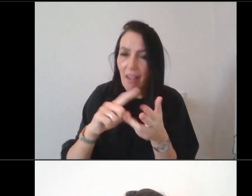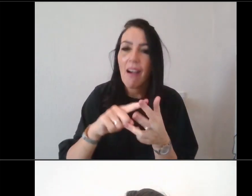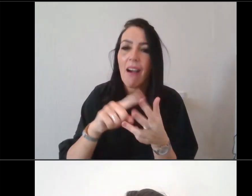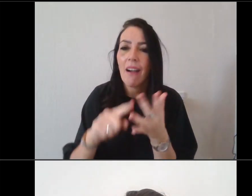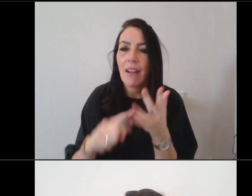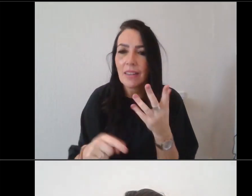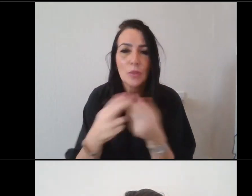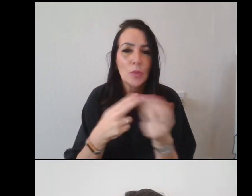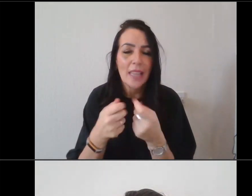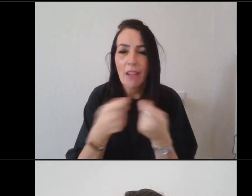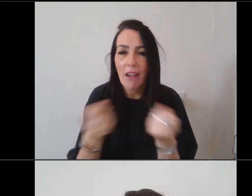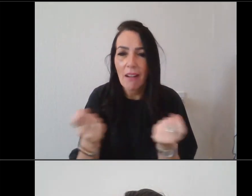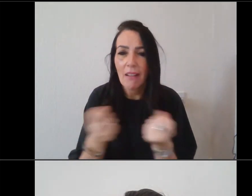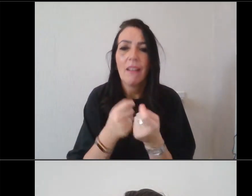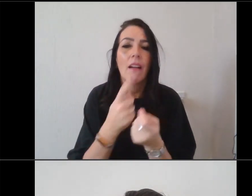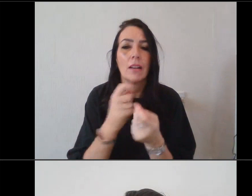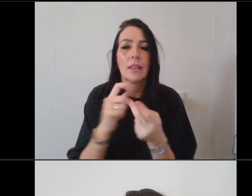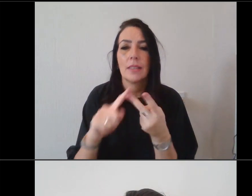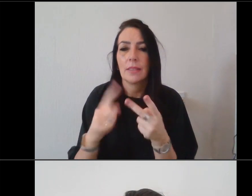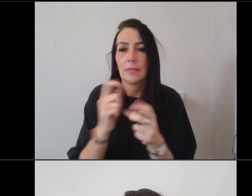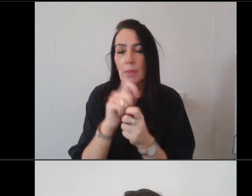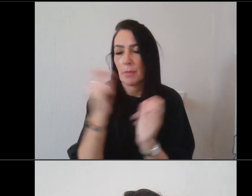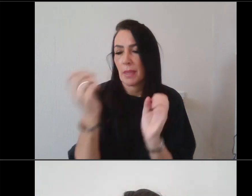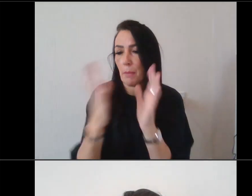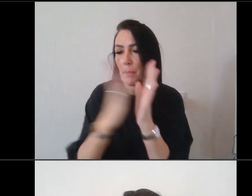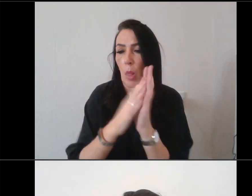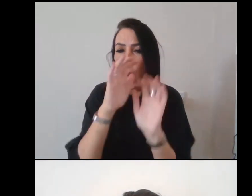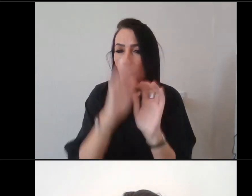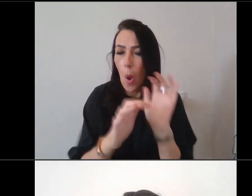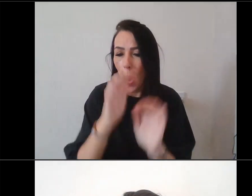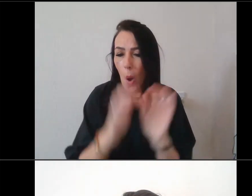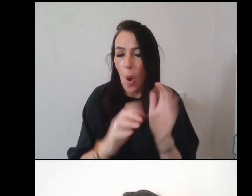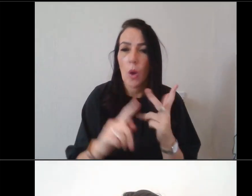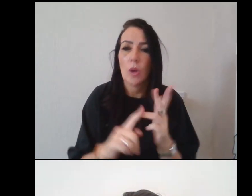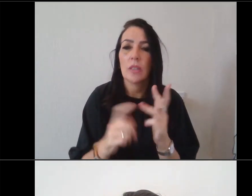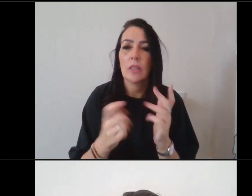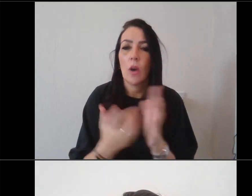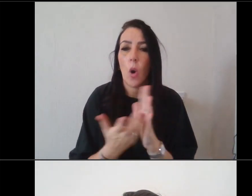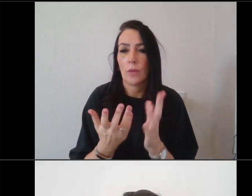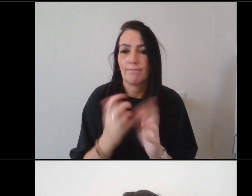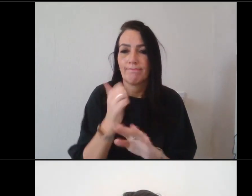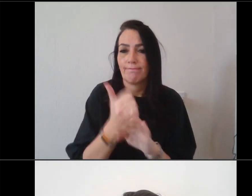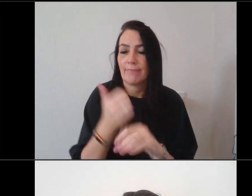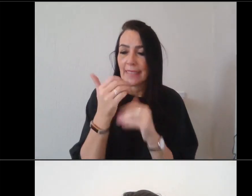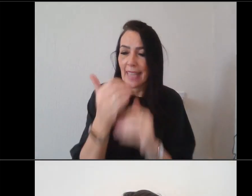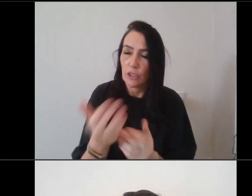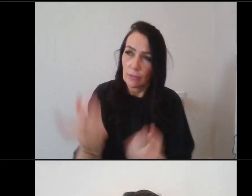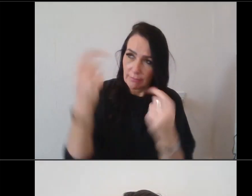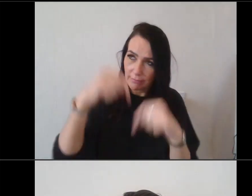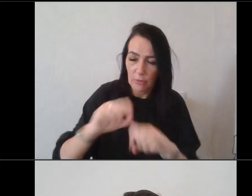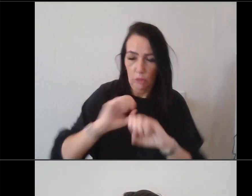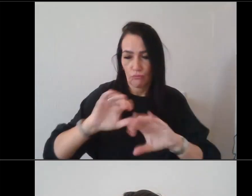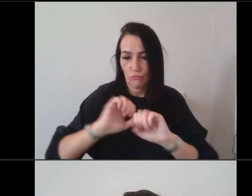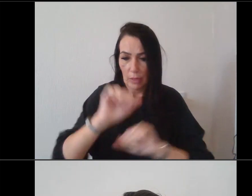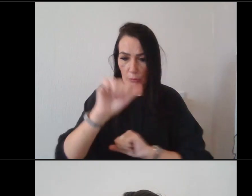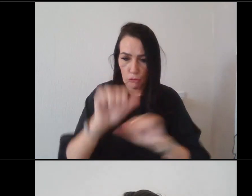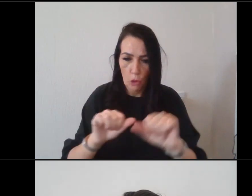about. Maybe they could write blogs, arrange kind of lunch and learn sessions, so kind of short sessions about a